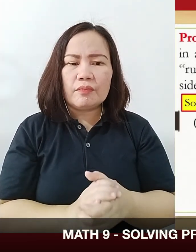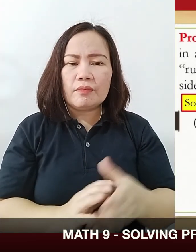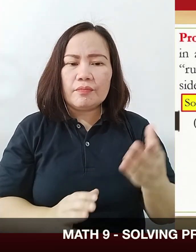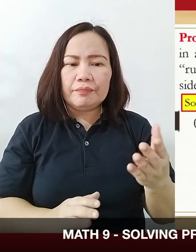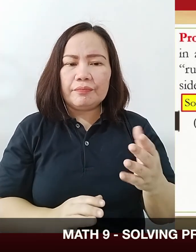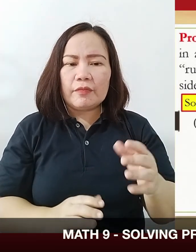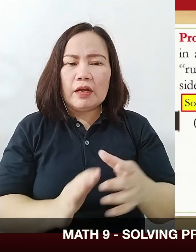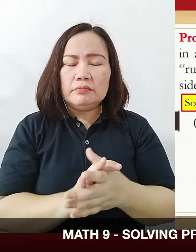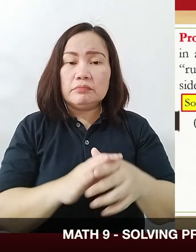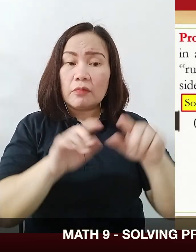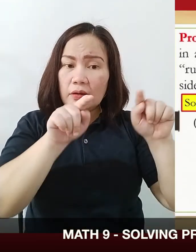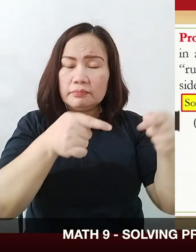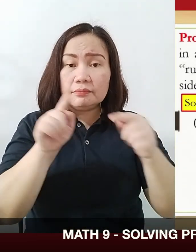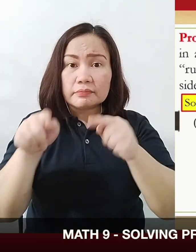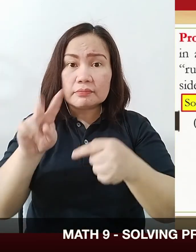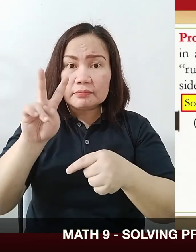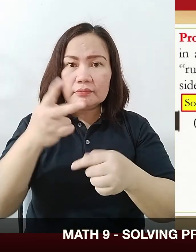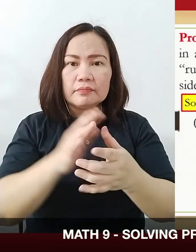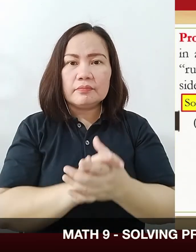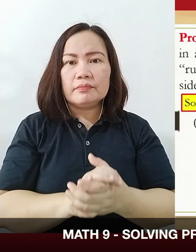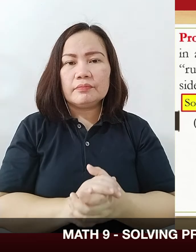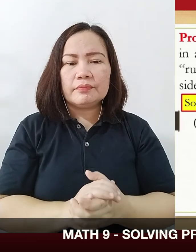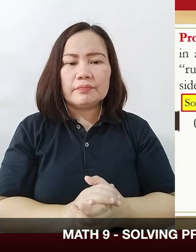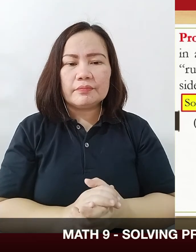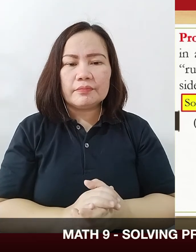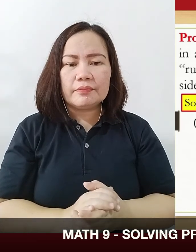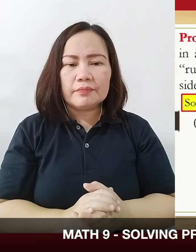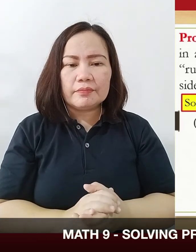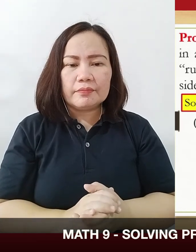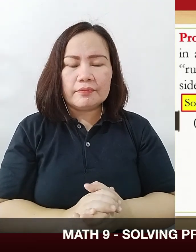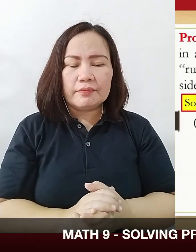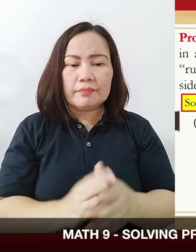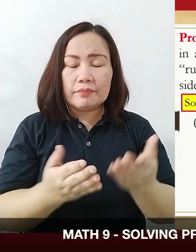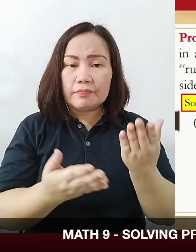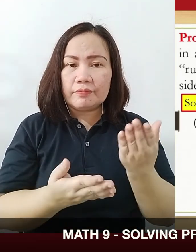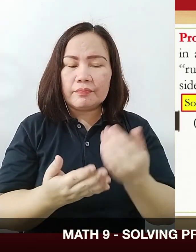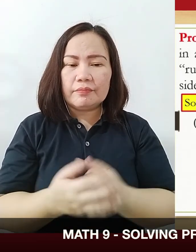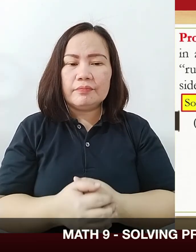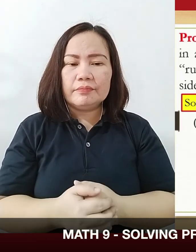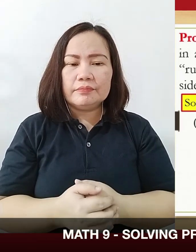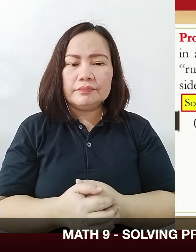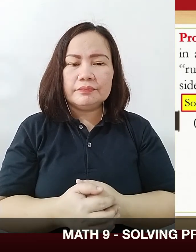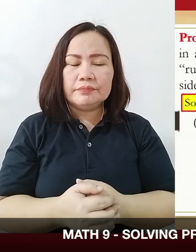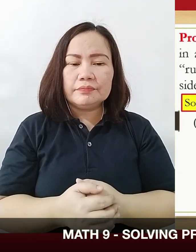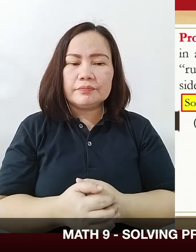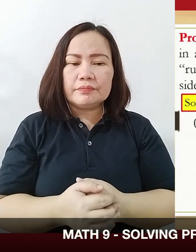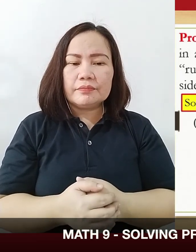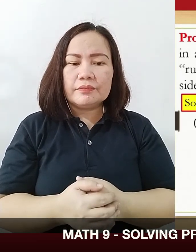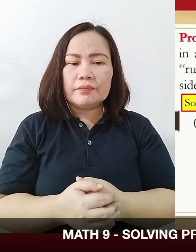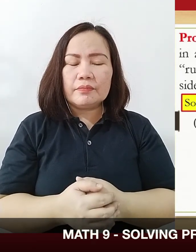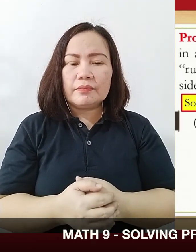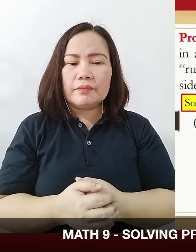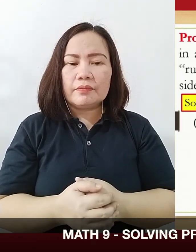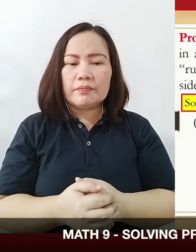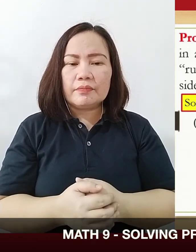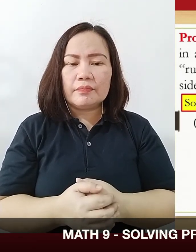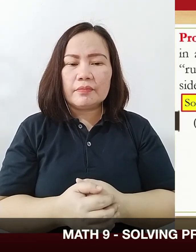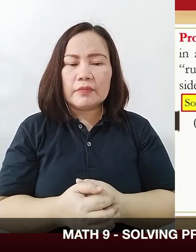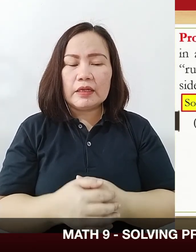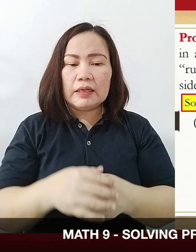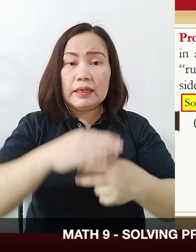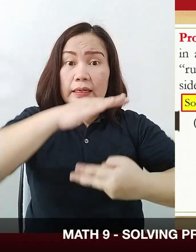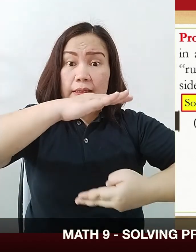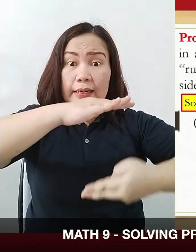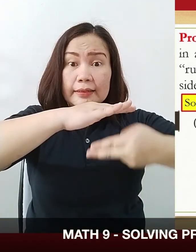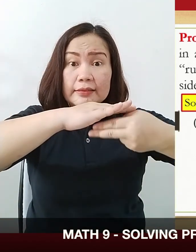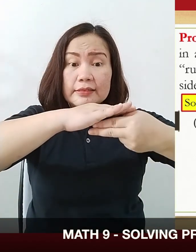will have x plus 8 squared is equal to x squared plus the square of x plus 7. Okay, so this